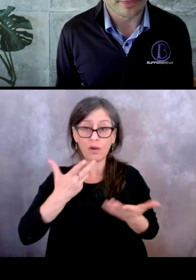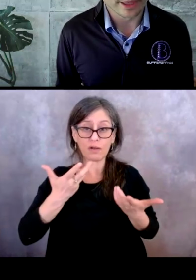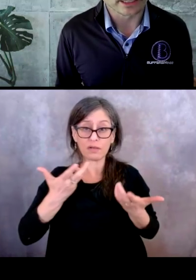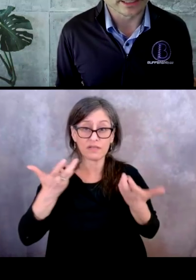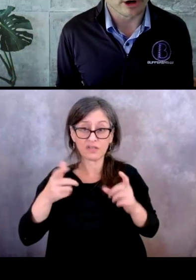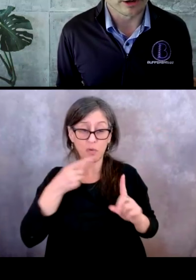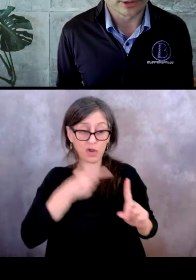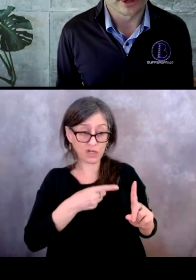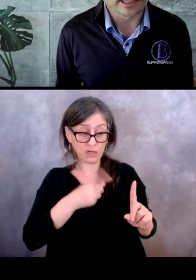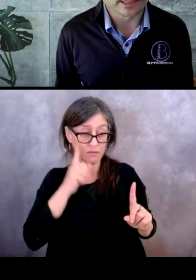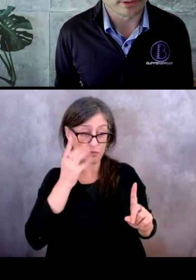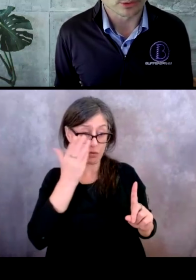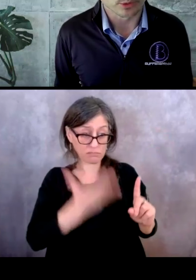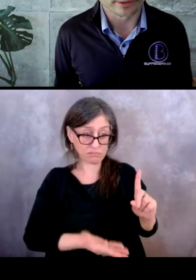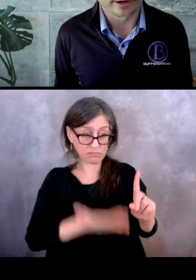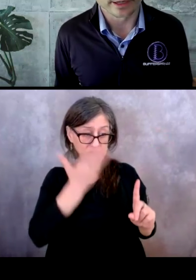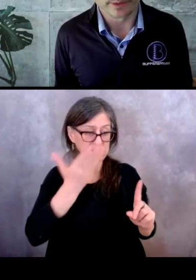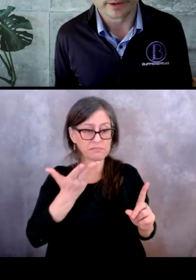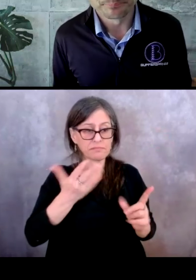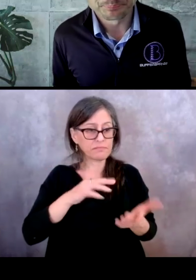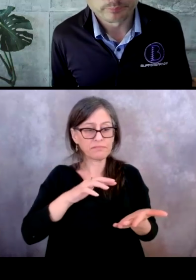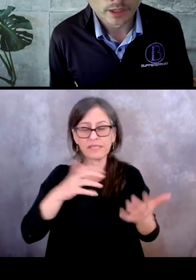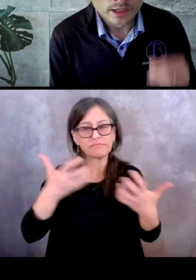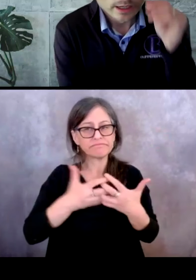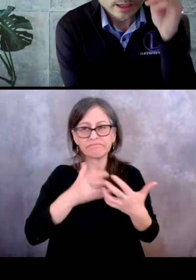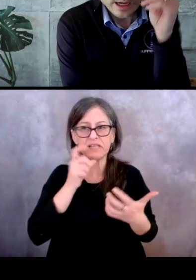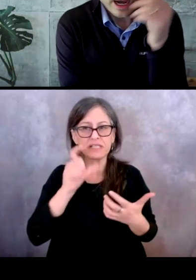you authentically are, you're not supposed to work there anyway.